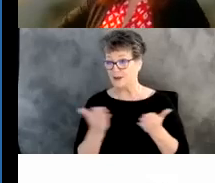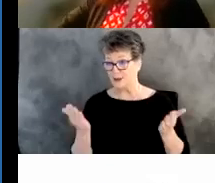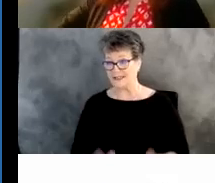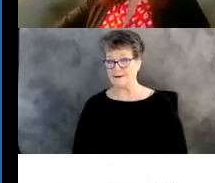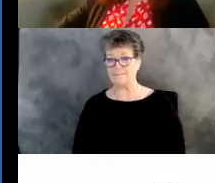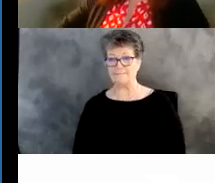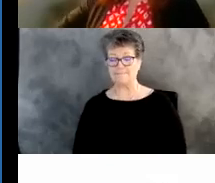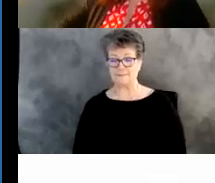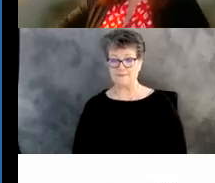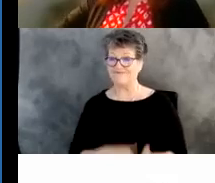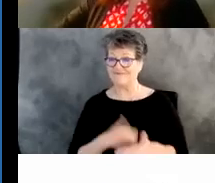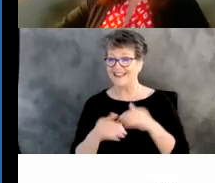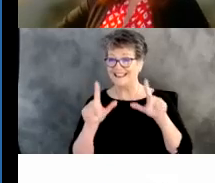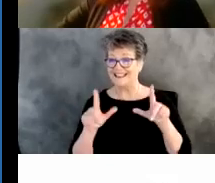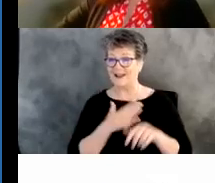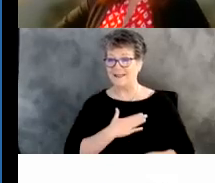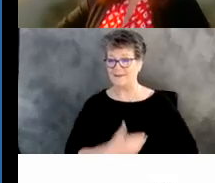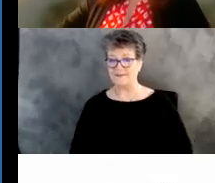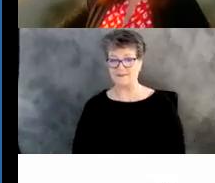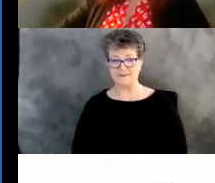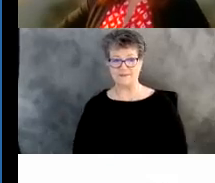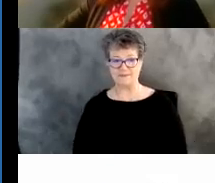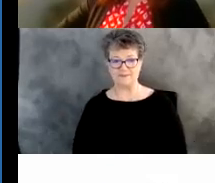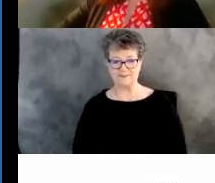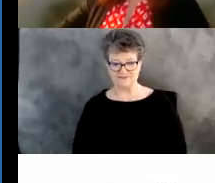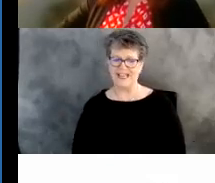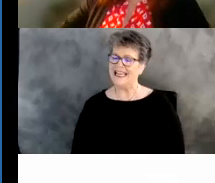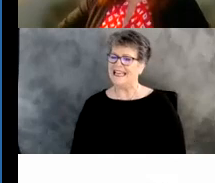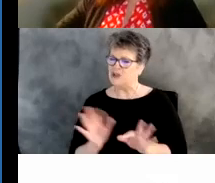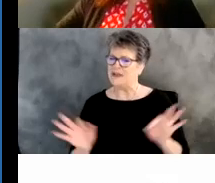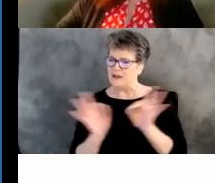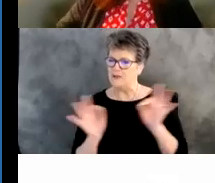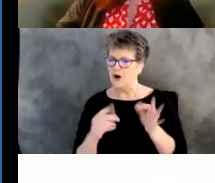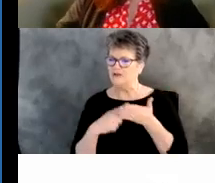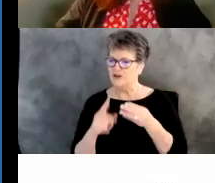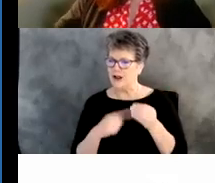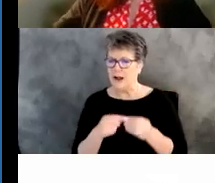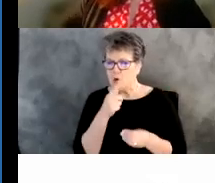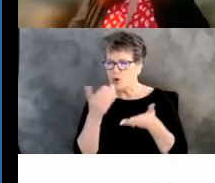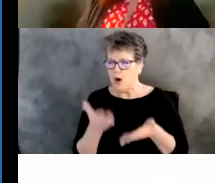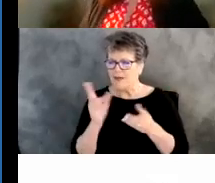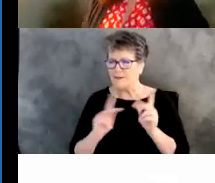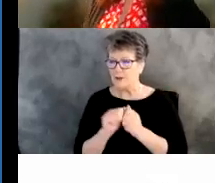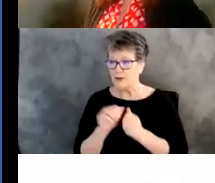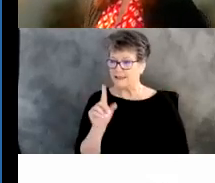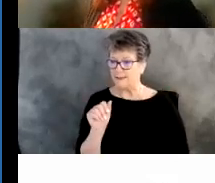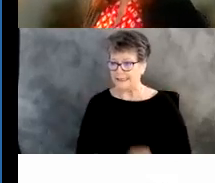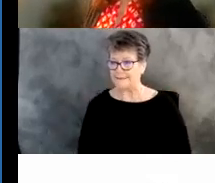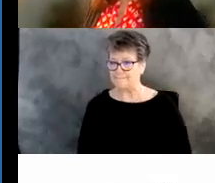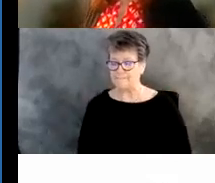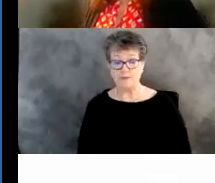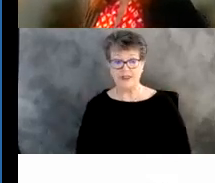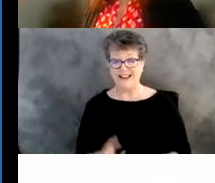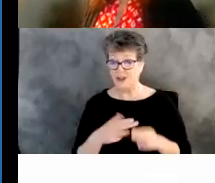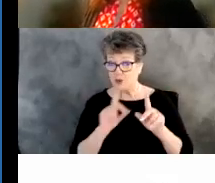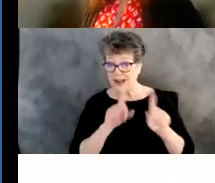resources. Next slide, please. So I think it's important to talk about, who are people with disabilities? And, the short answer